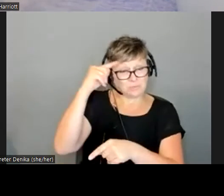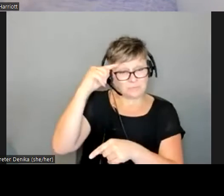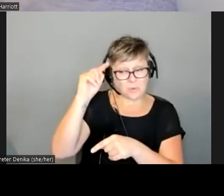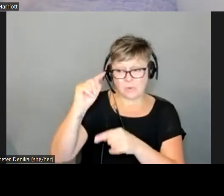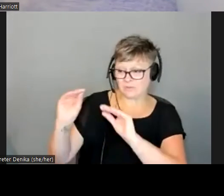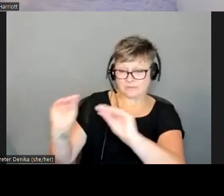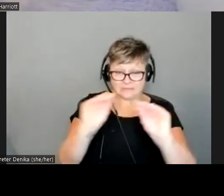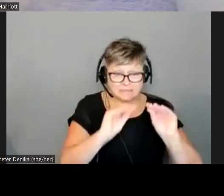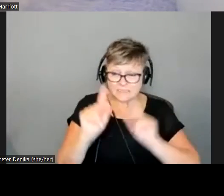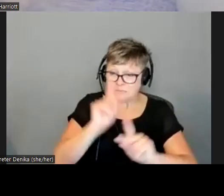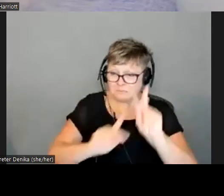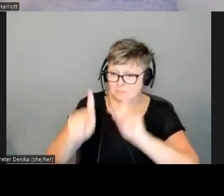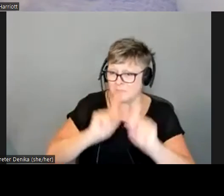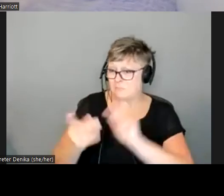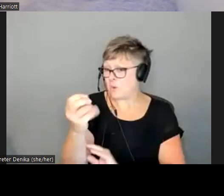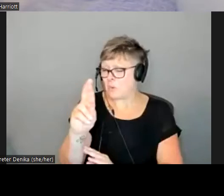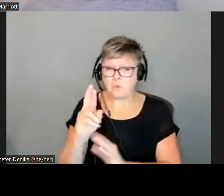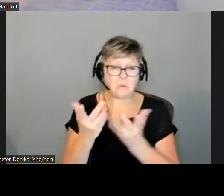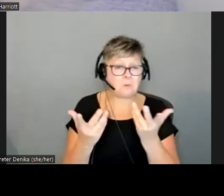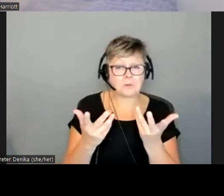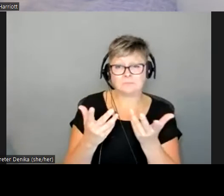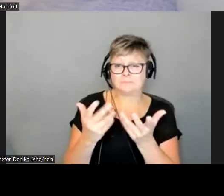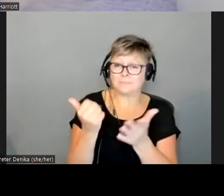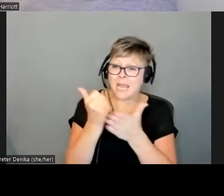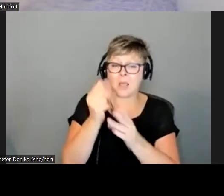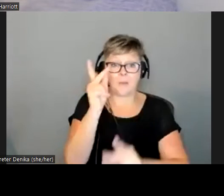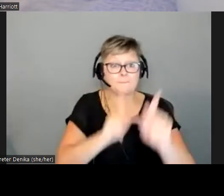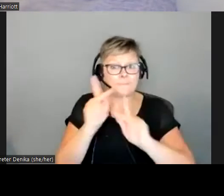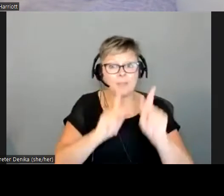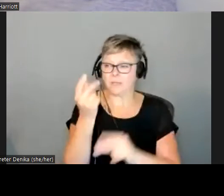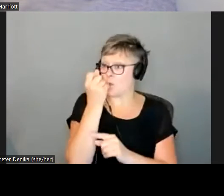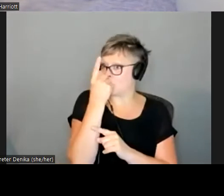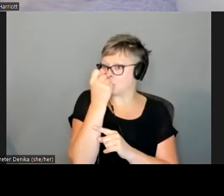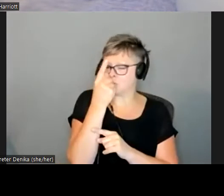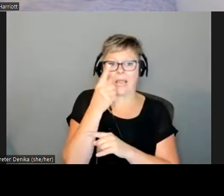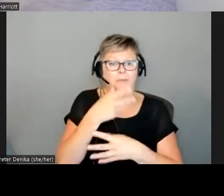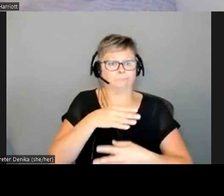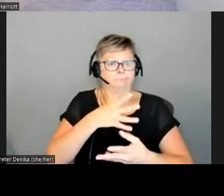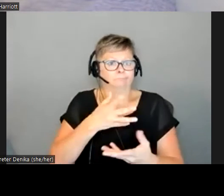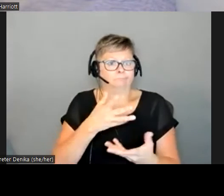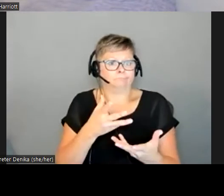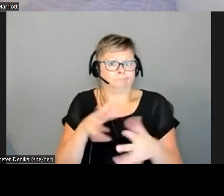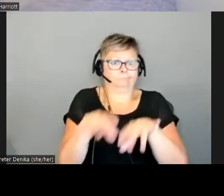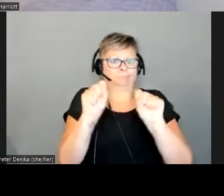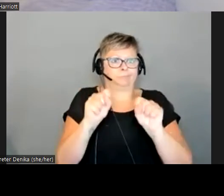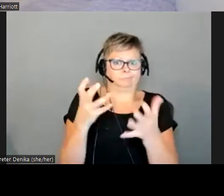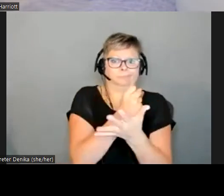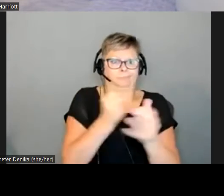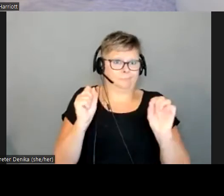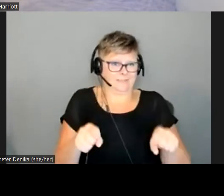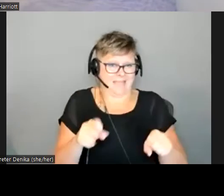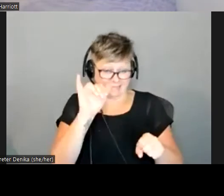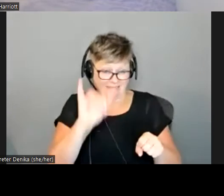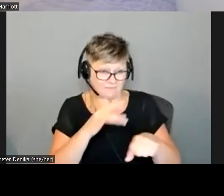or build that competency for individuals and leaders in communities. Yes, that one's